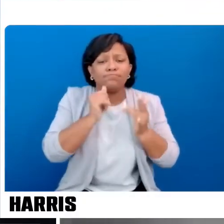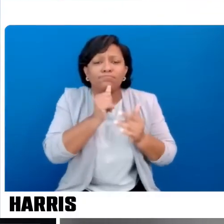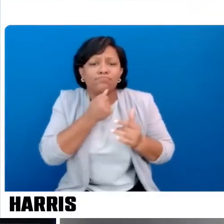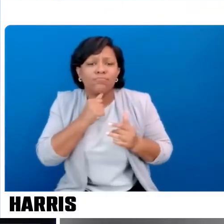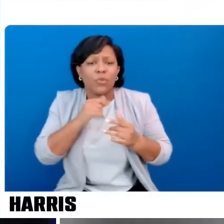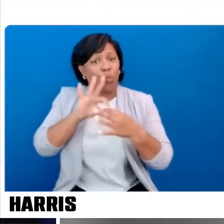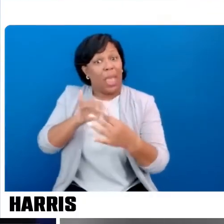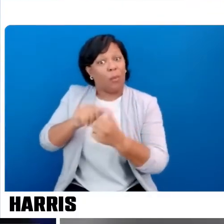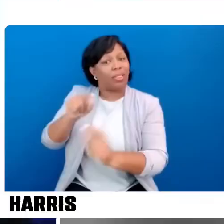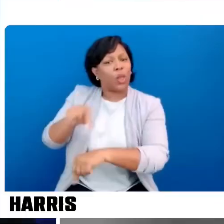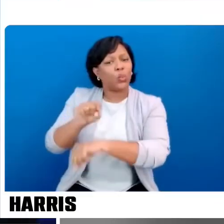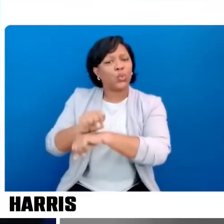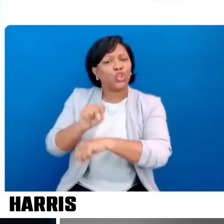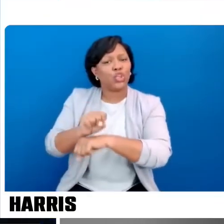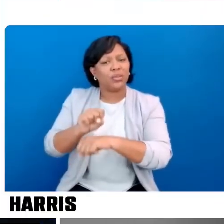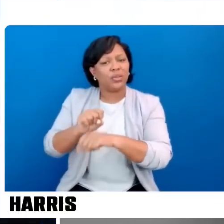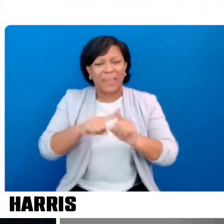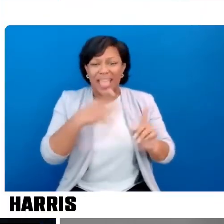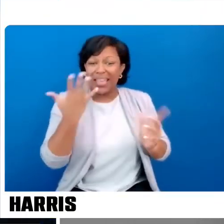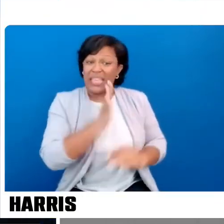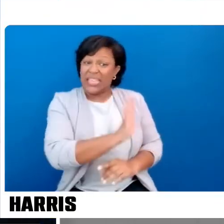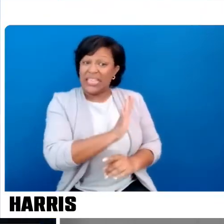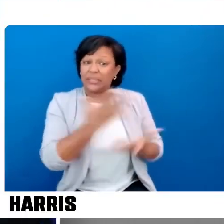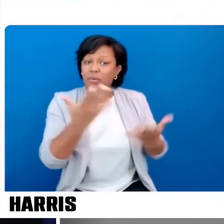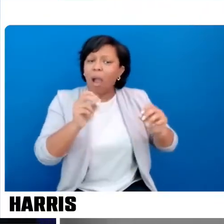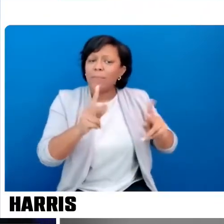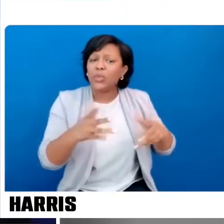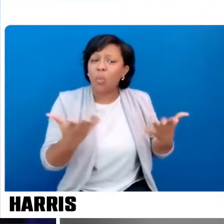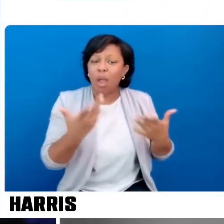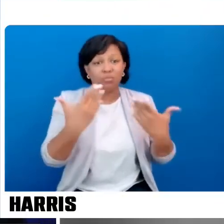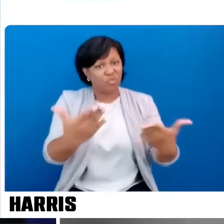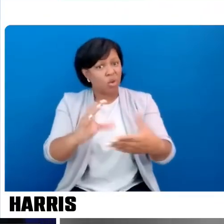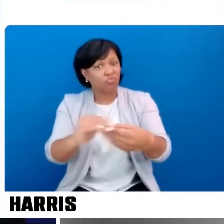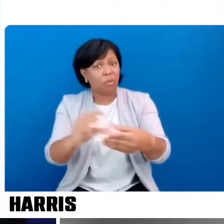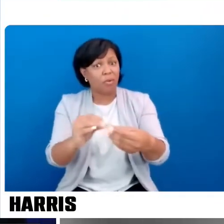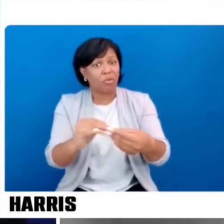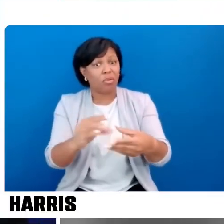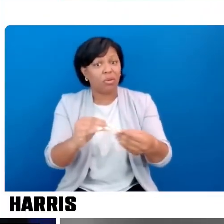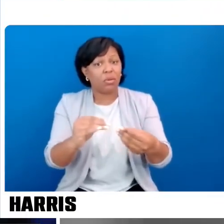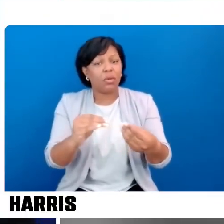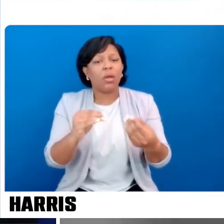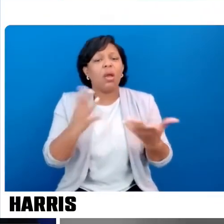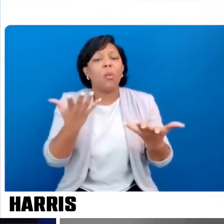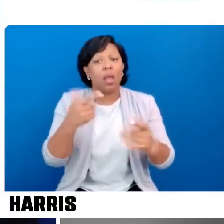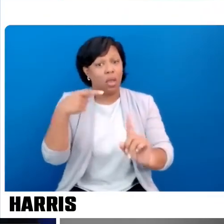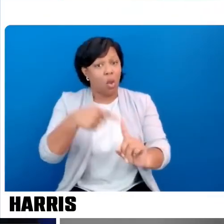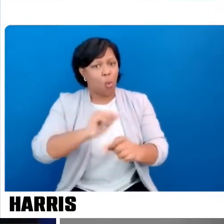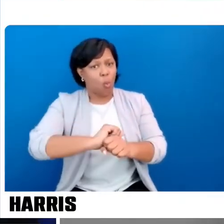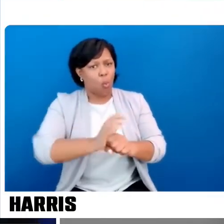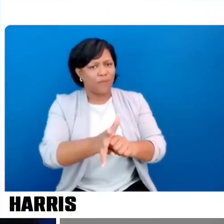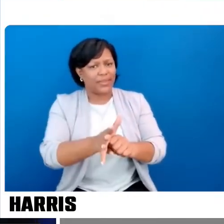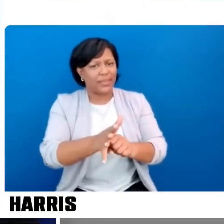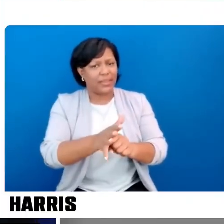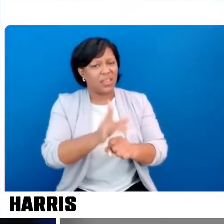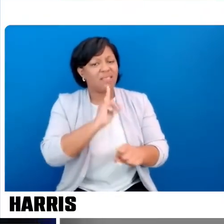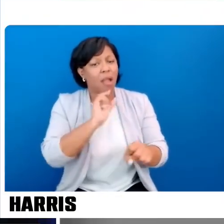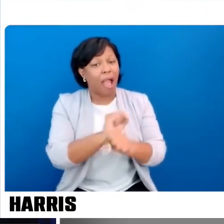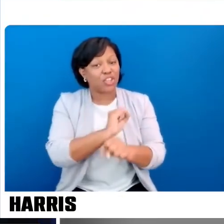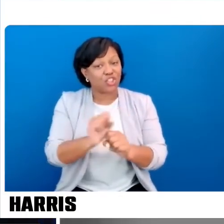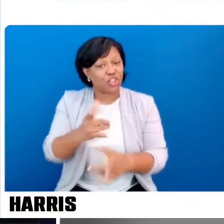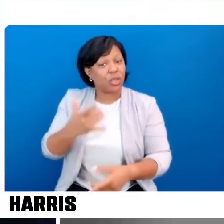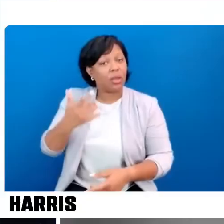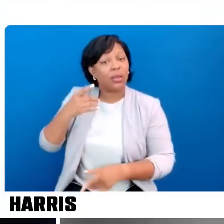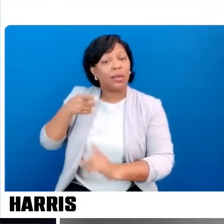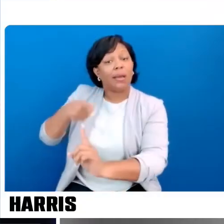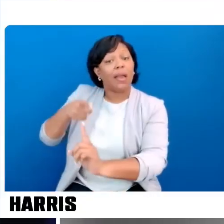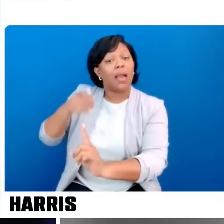Donald Trump did, let's talk about this, with COVID, is he actually thanked President Xi for what he did during COVID.